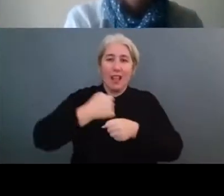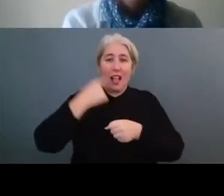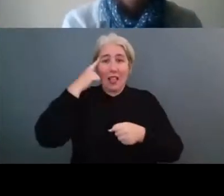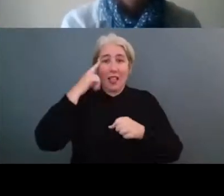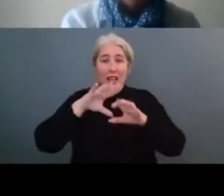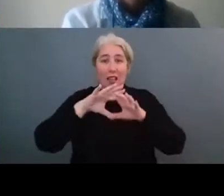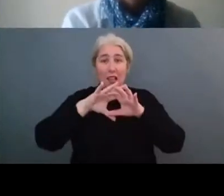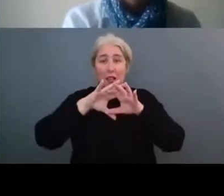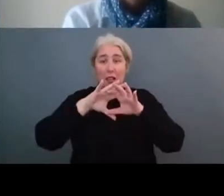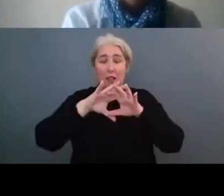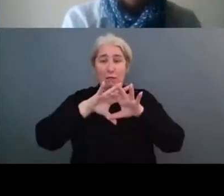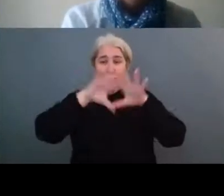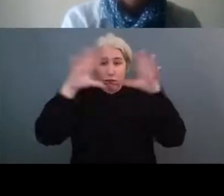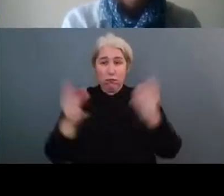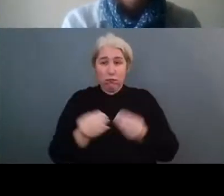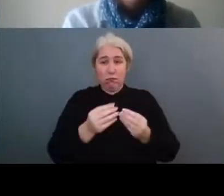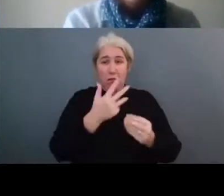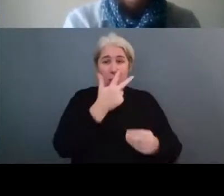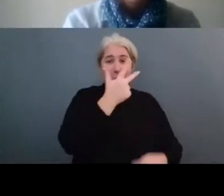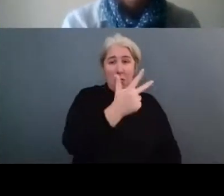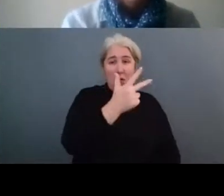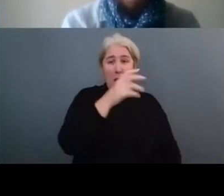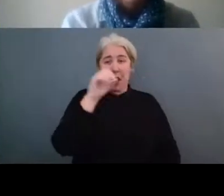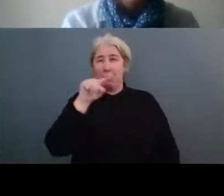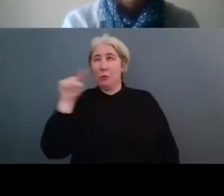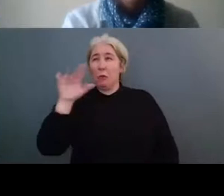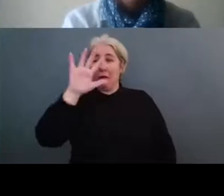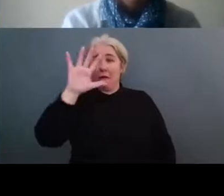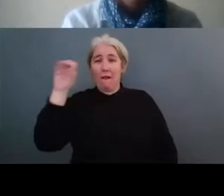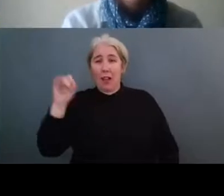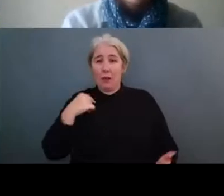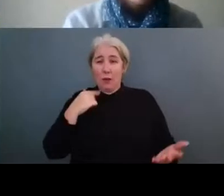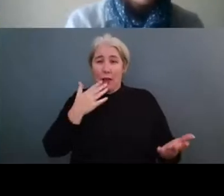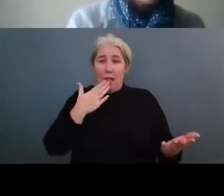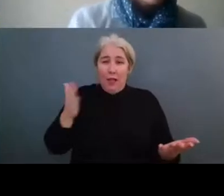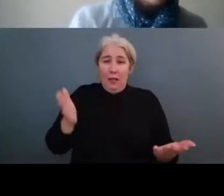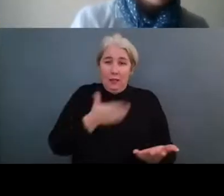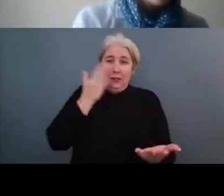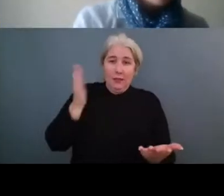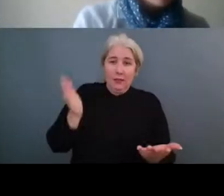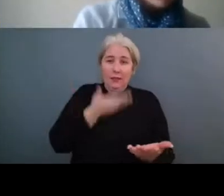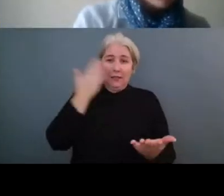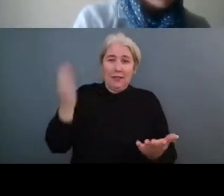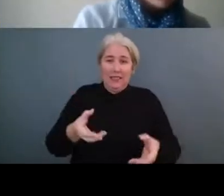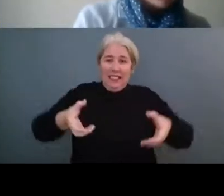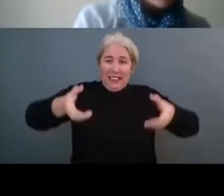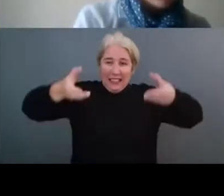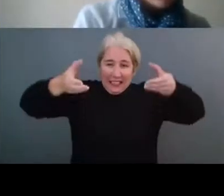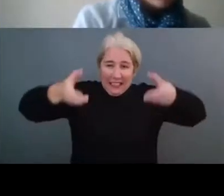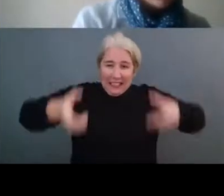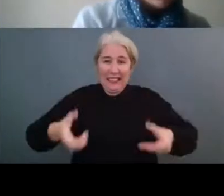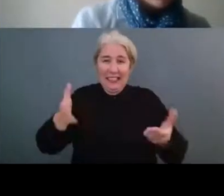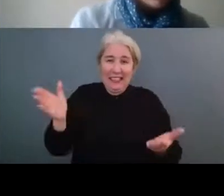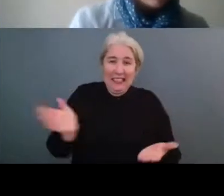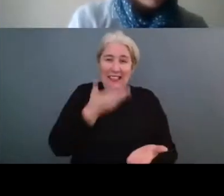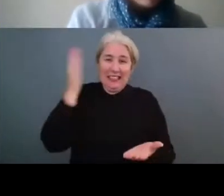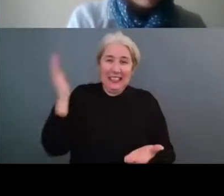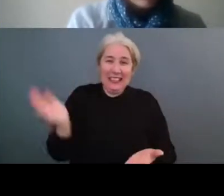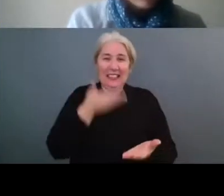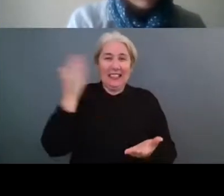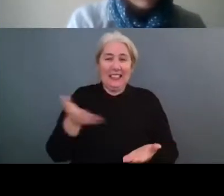500 pages of different actions that we found on sports. Sports even has